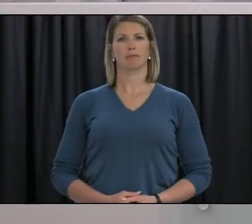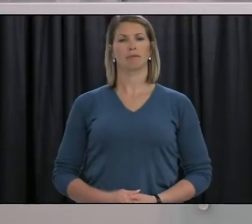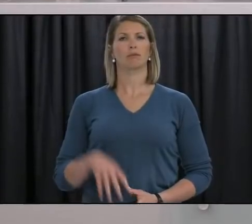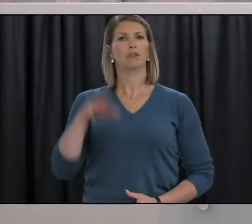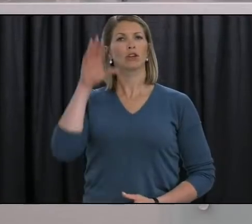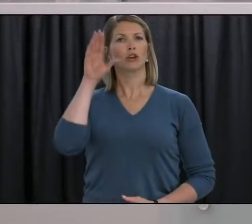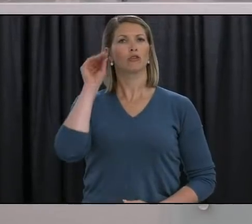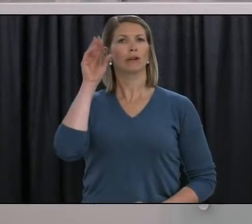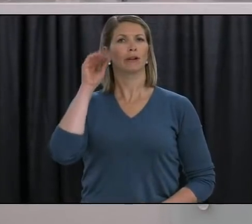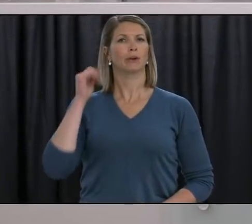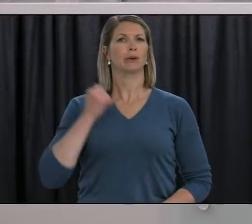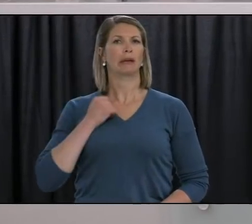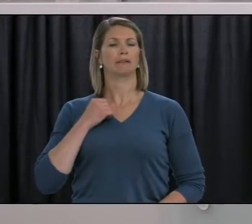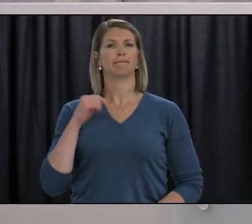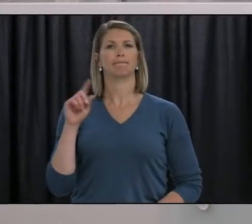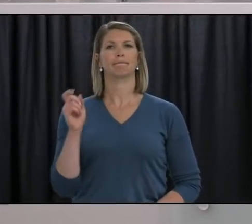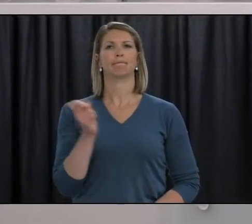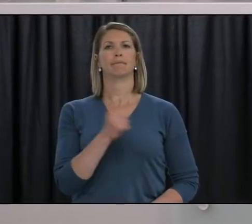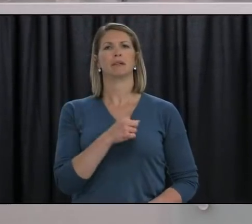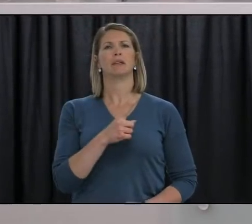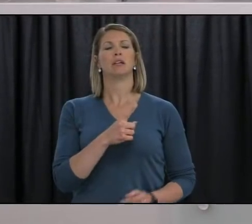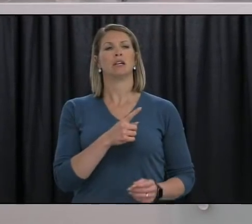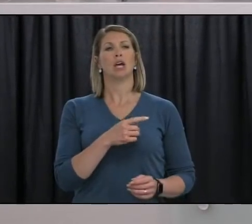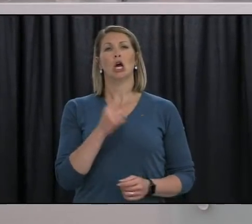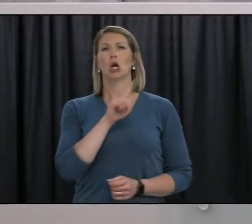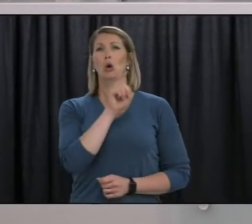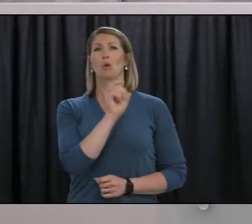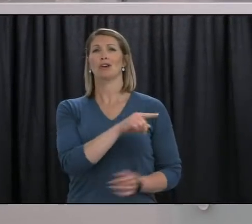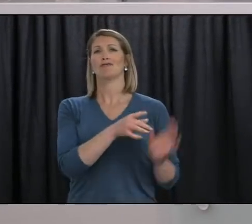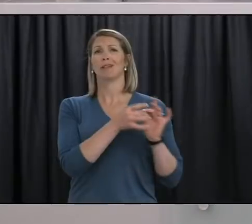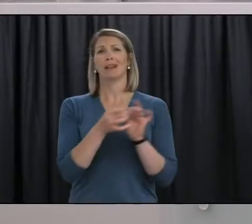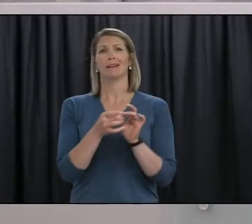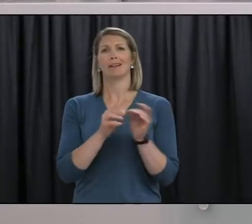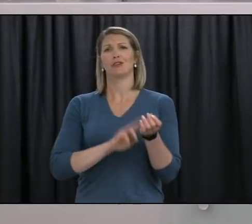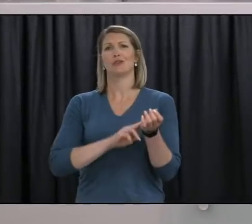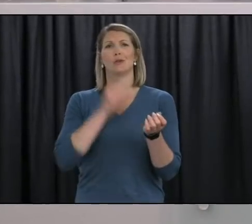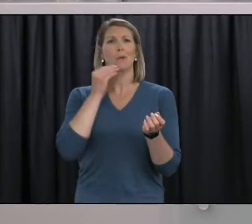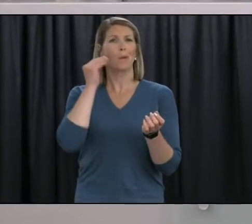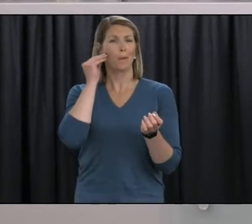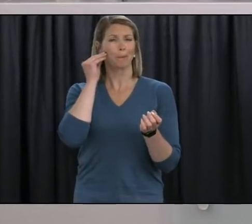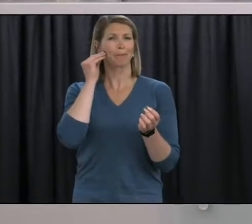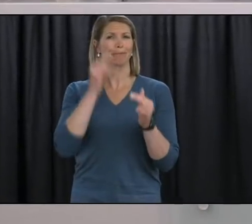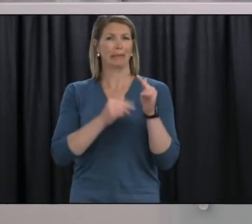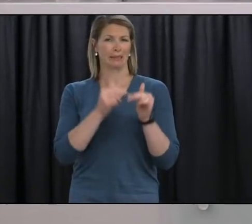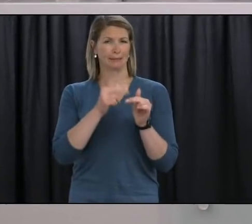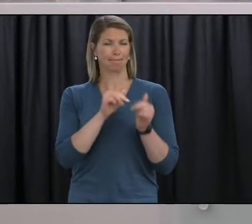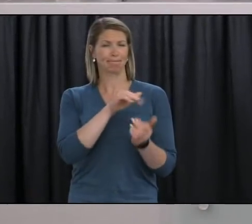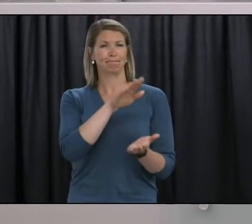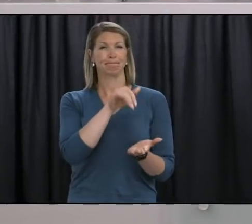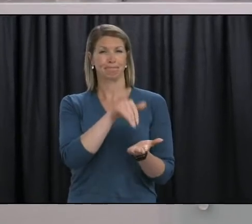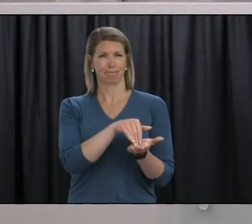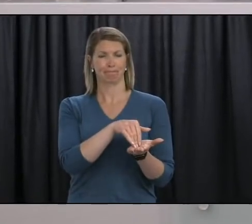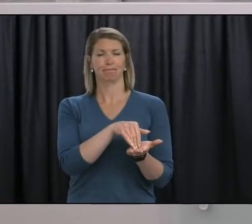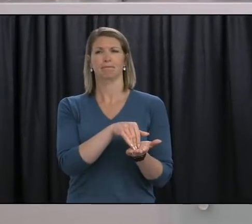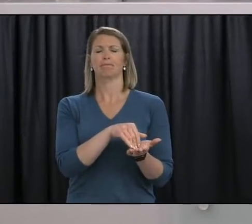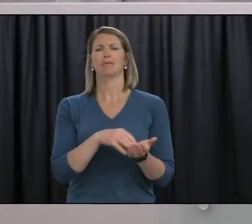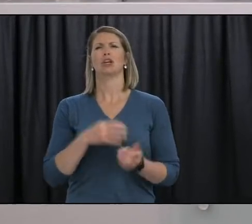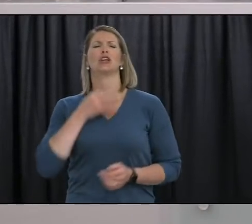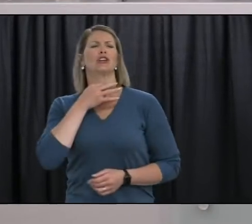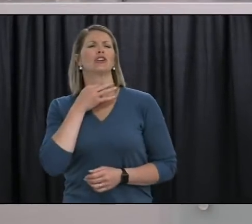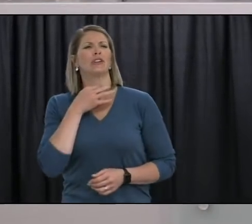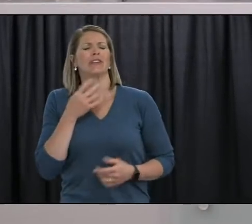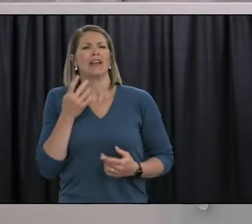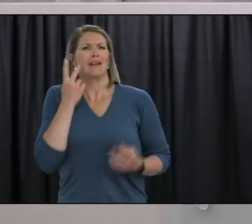Question related to long-term care facilities. I just kind of get a sense of what this is going to look like.